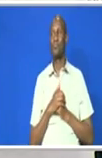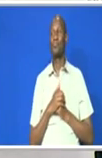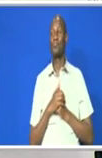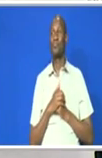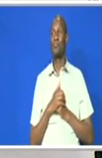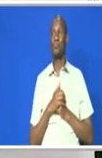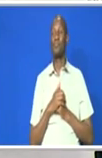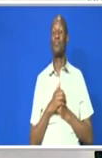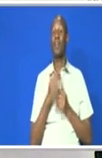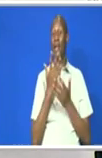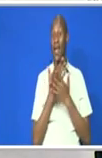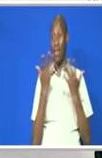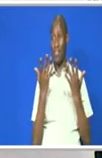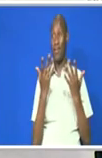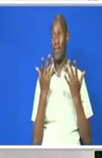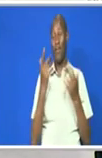Another sum for you.